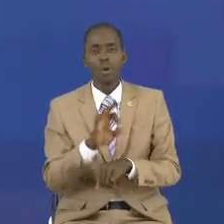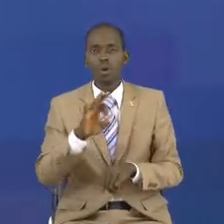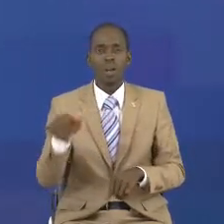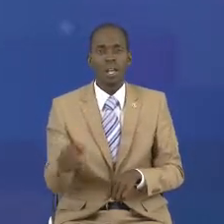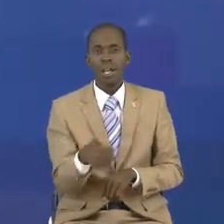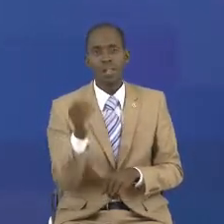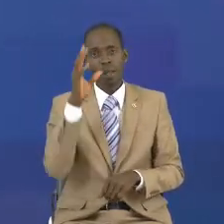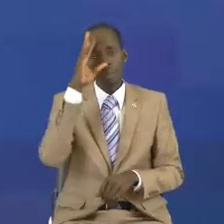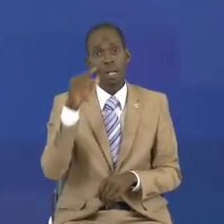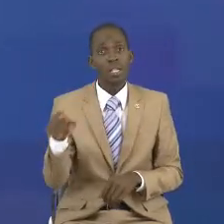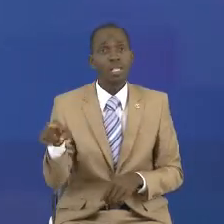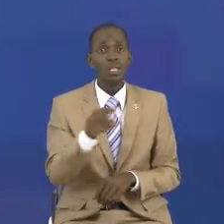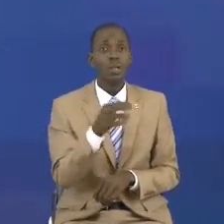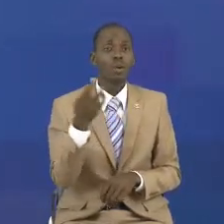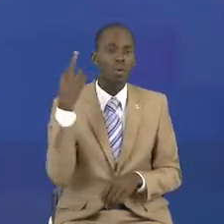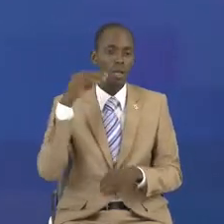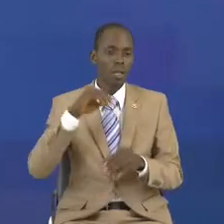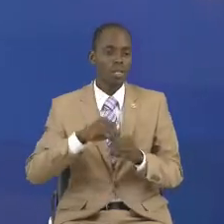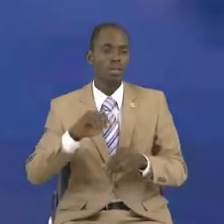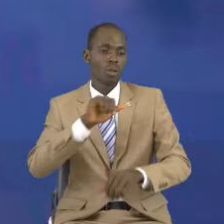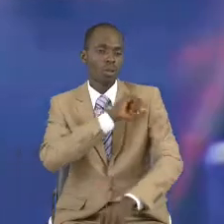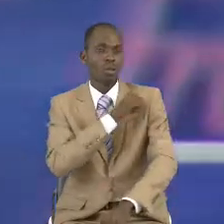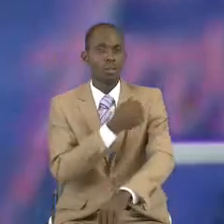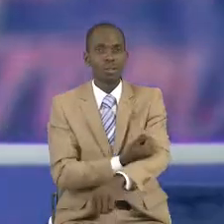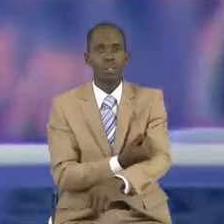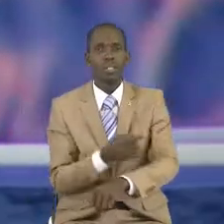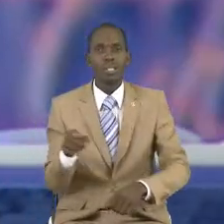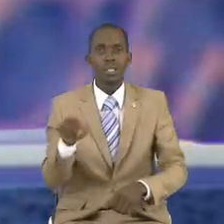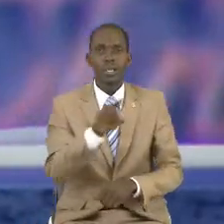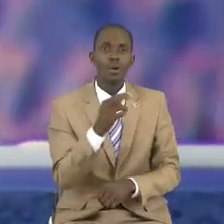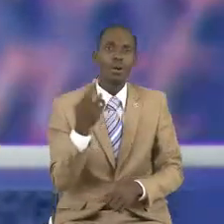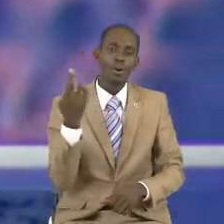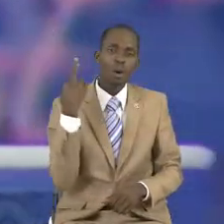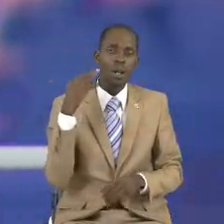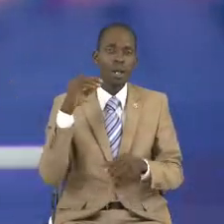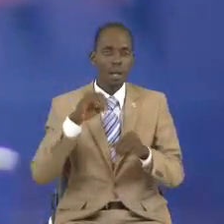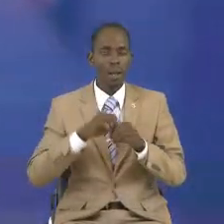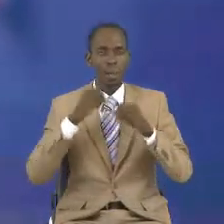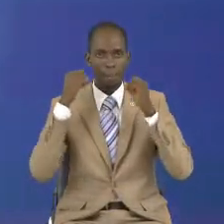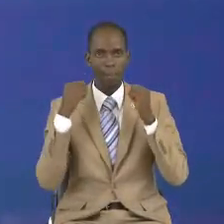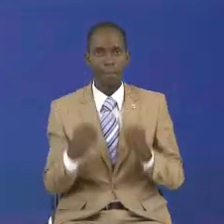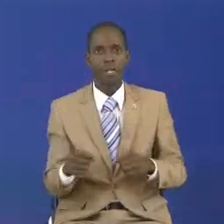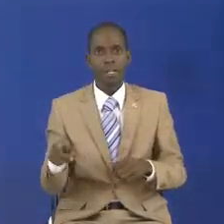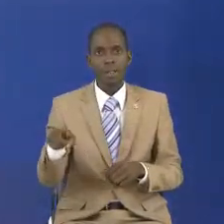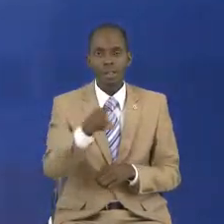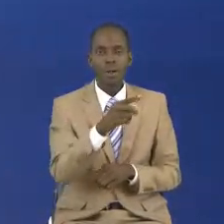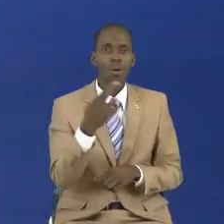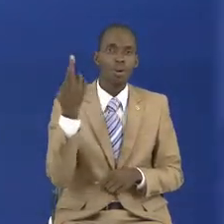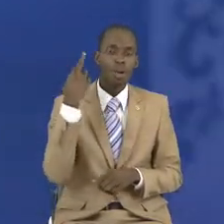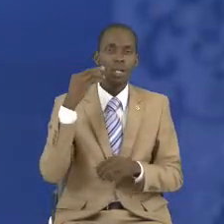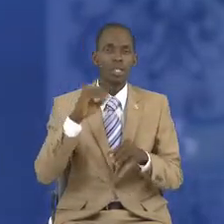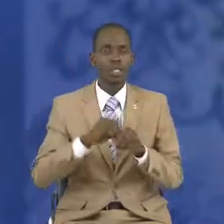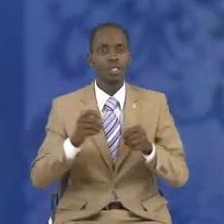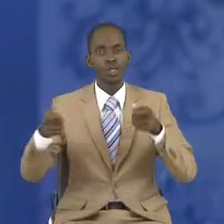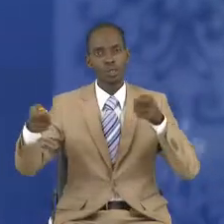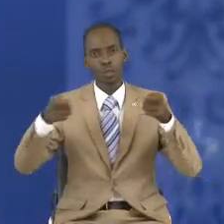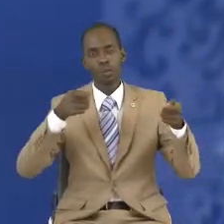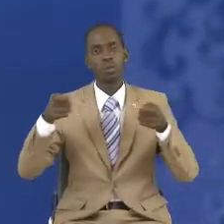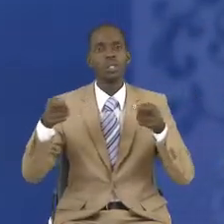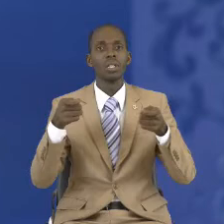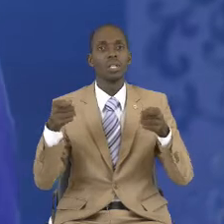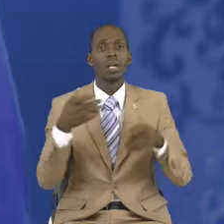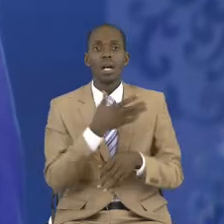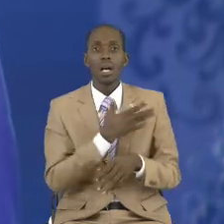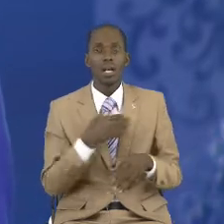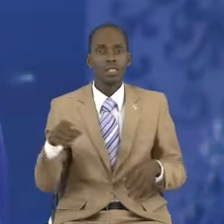were in authority they were in power they were in dominion and they were